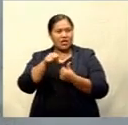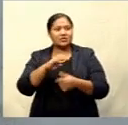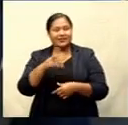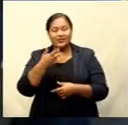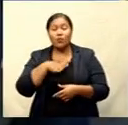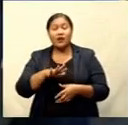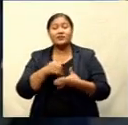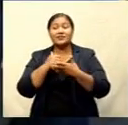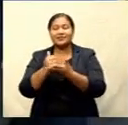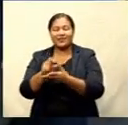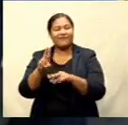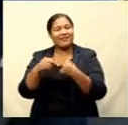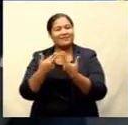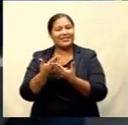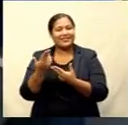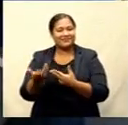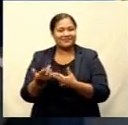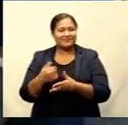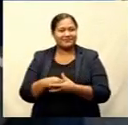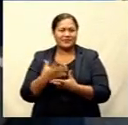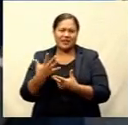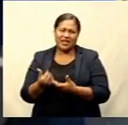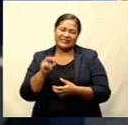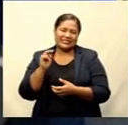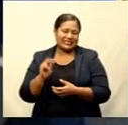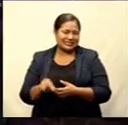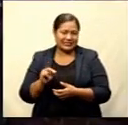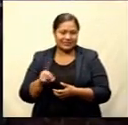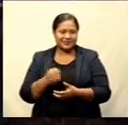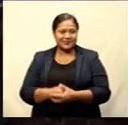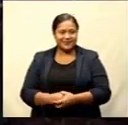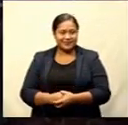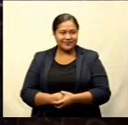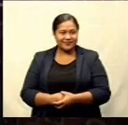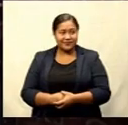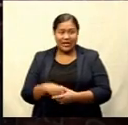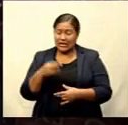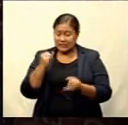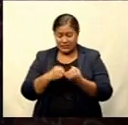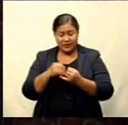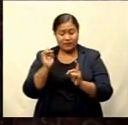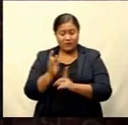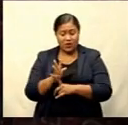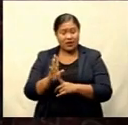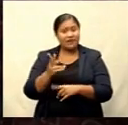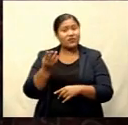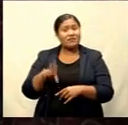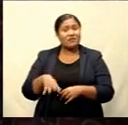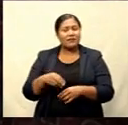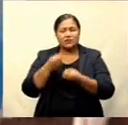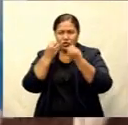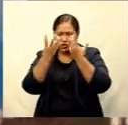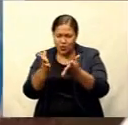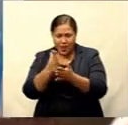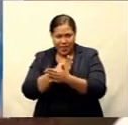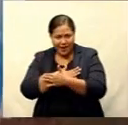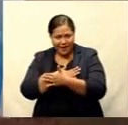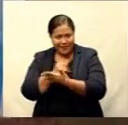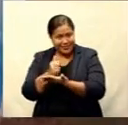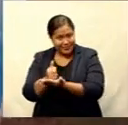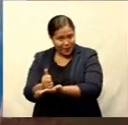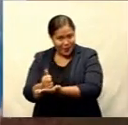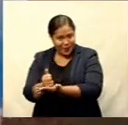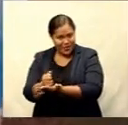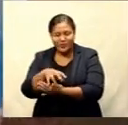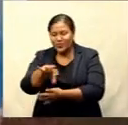to assist families that are in desperate need. It was important for the members to show love and support to those that